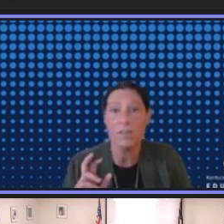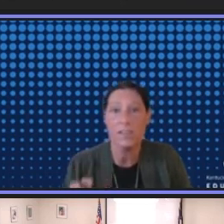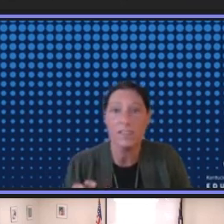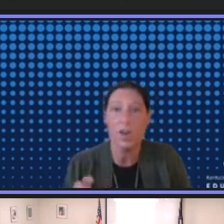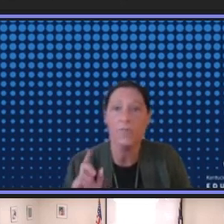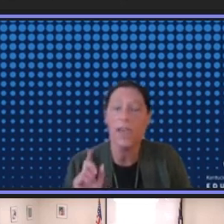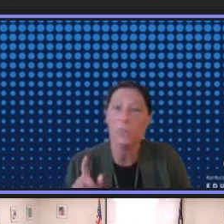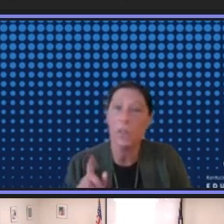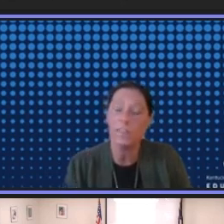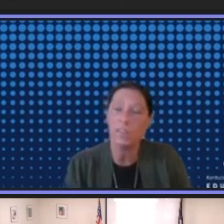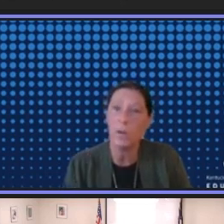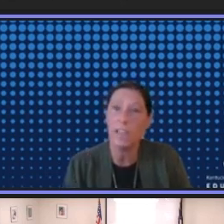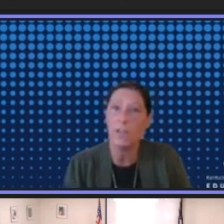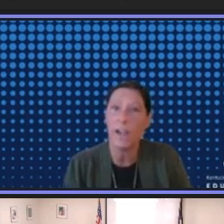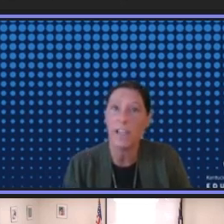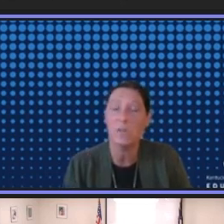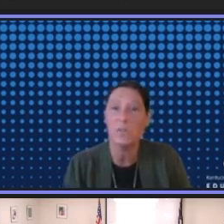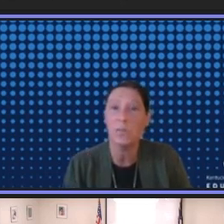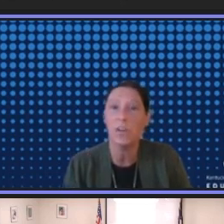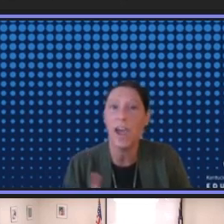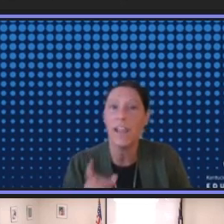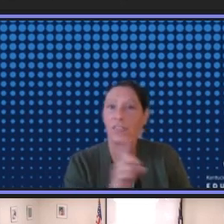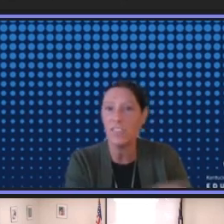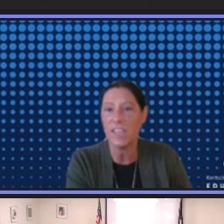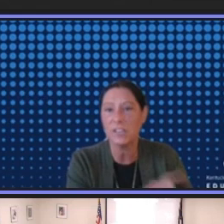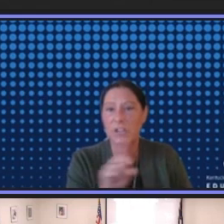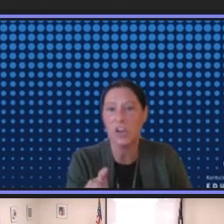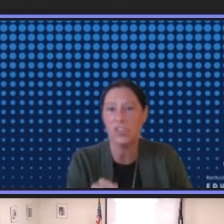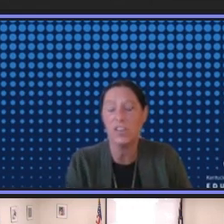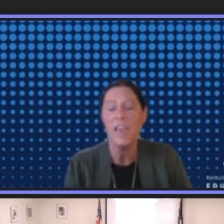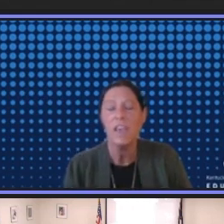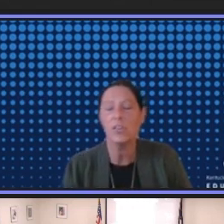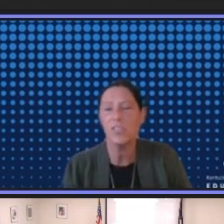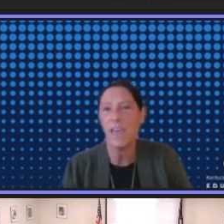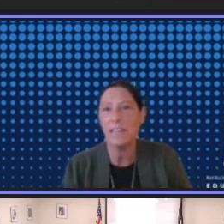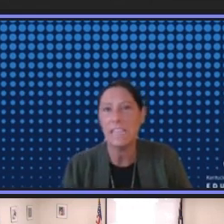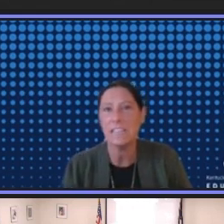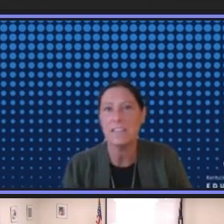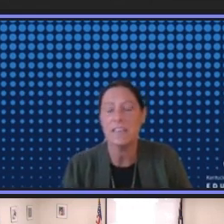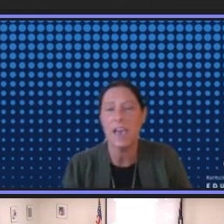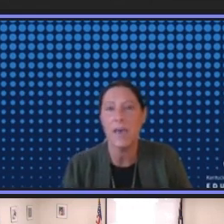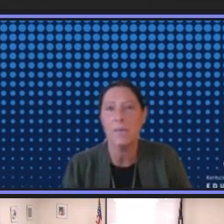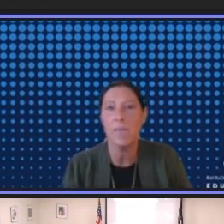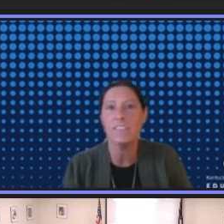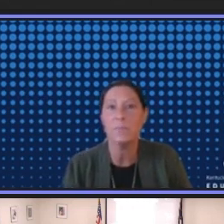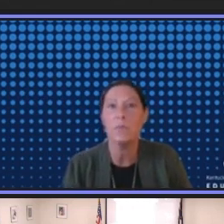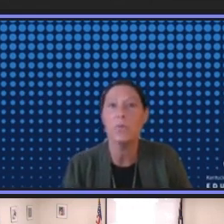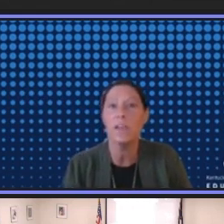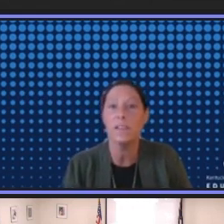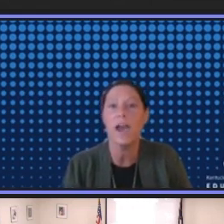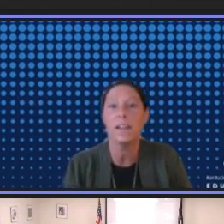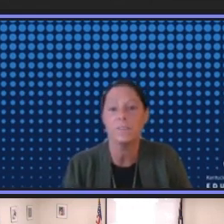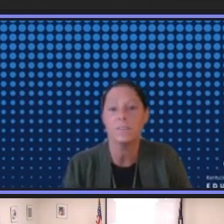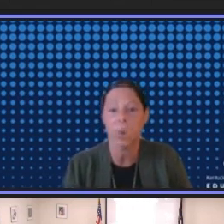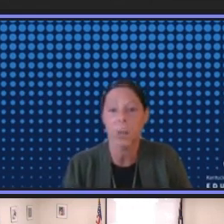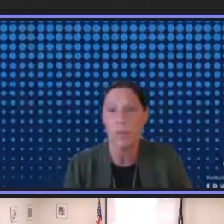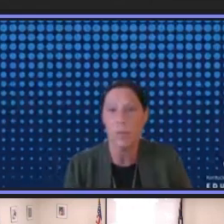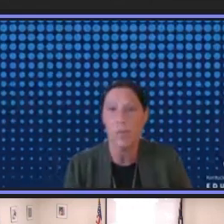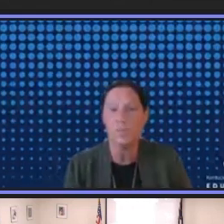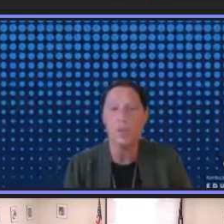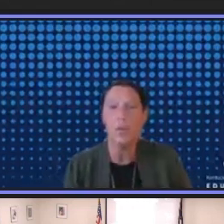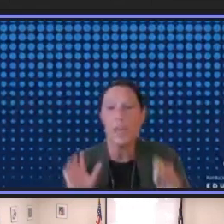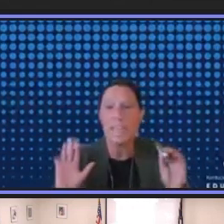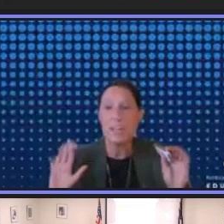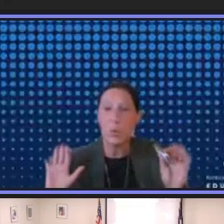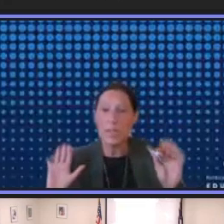process document itself, as well as the reading and writing consumer guide. And just like Natasha, there's that link to the SB1 guidance for